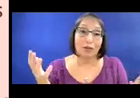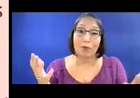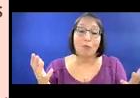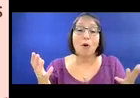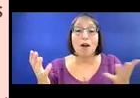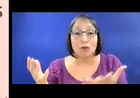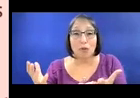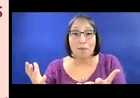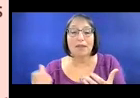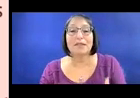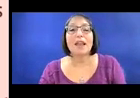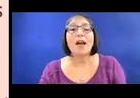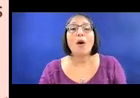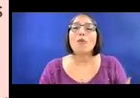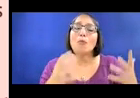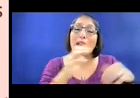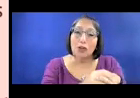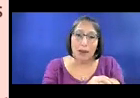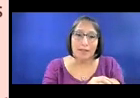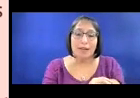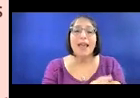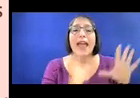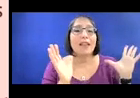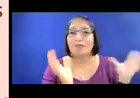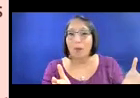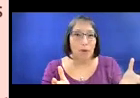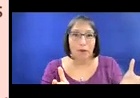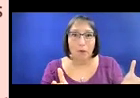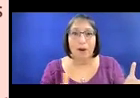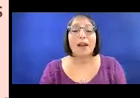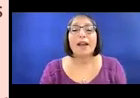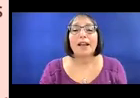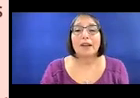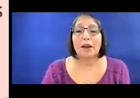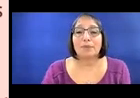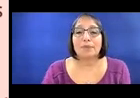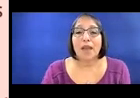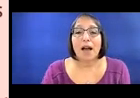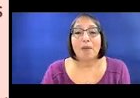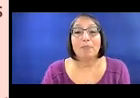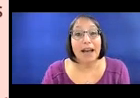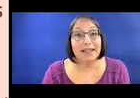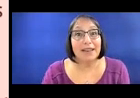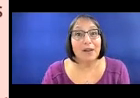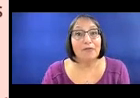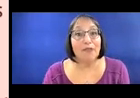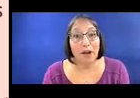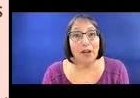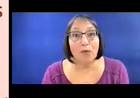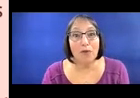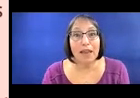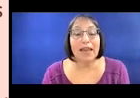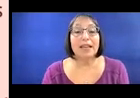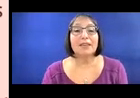because they're more auditory-based, or they're more English-based, and that's not what I'm looking for. So, but very